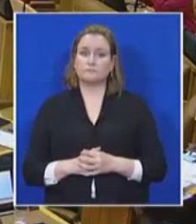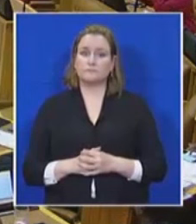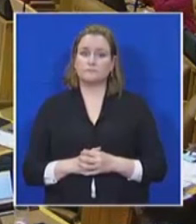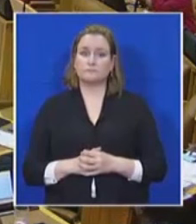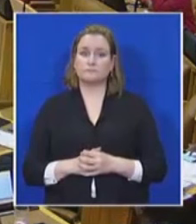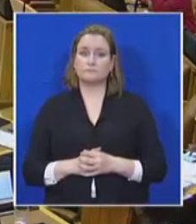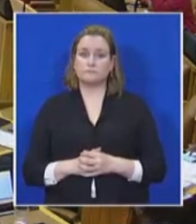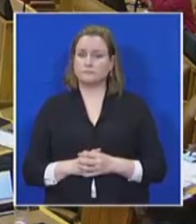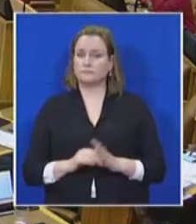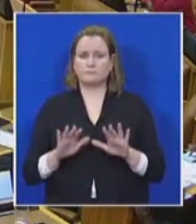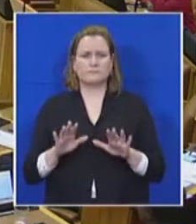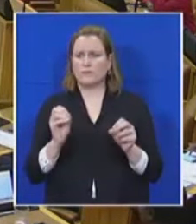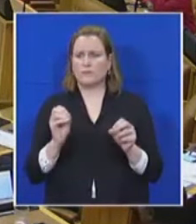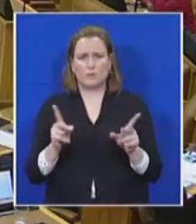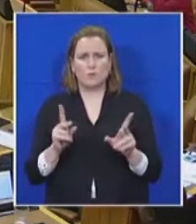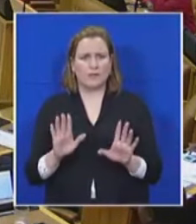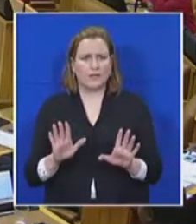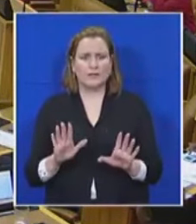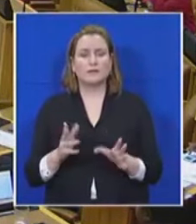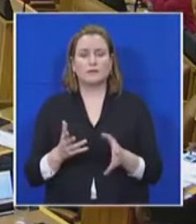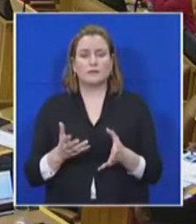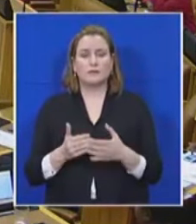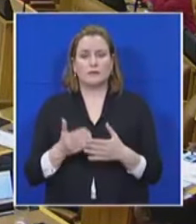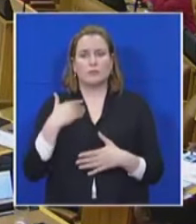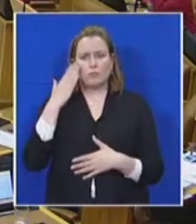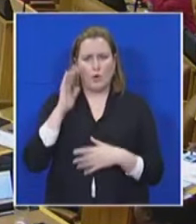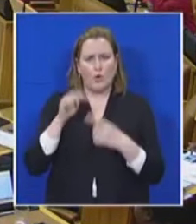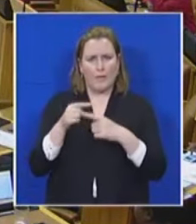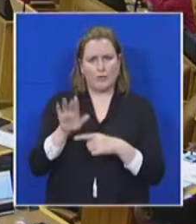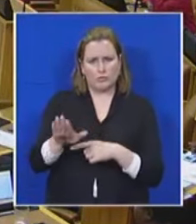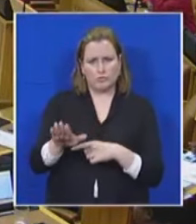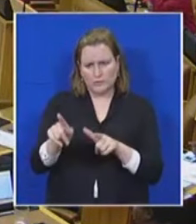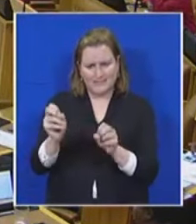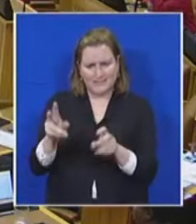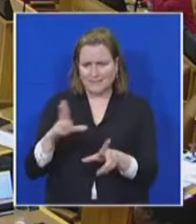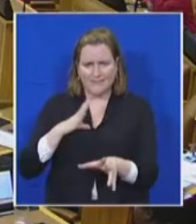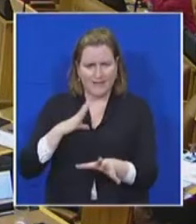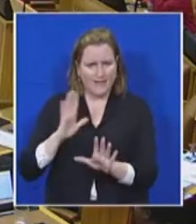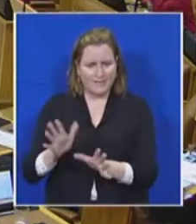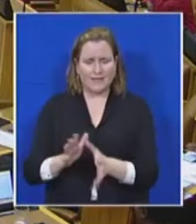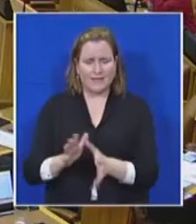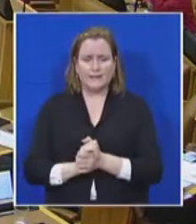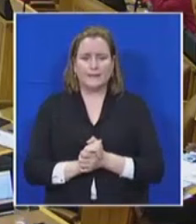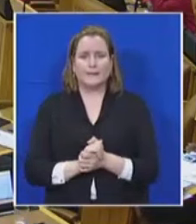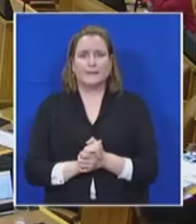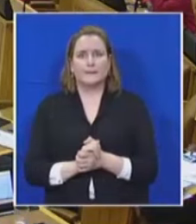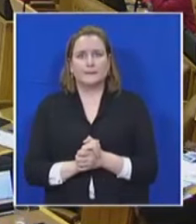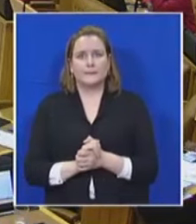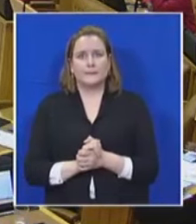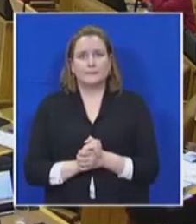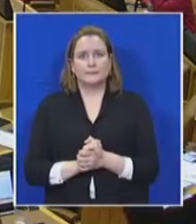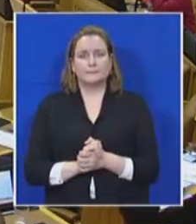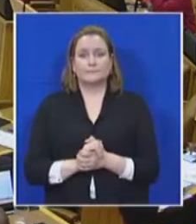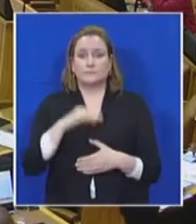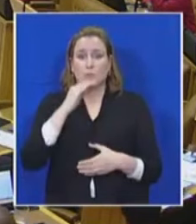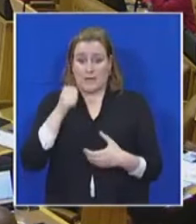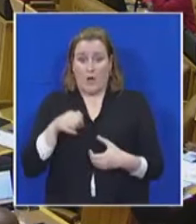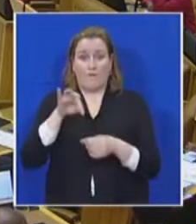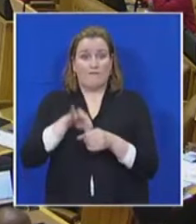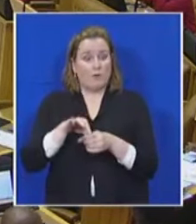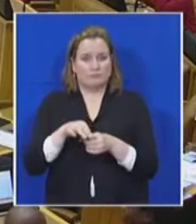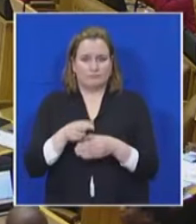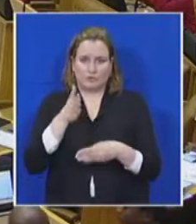Yeah, that's okay. Whips are aware of you. That's fine. All right. The voting session is now